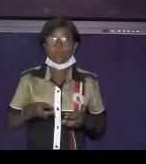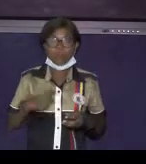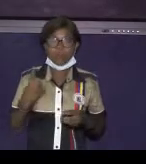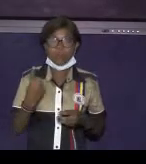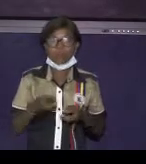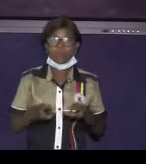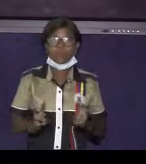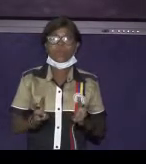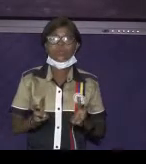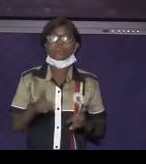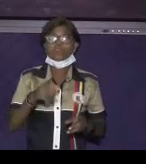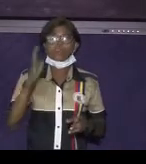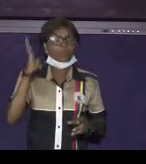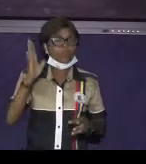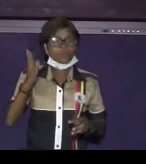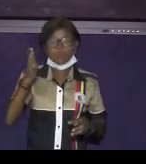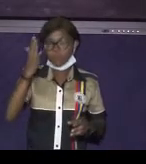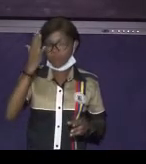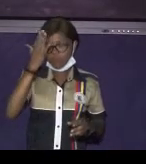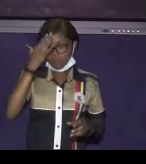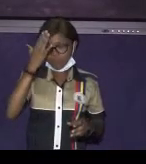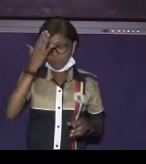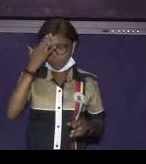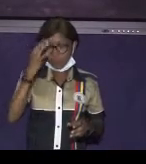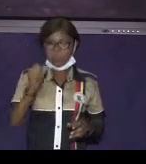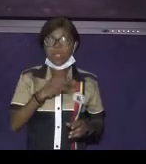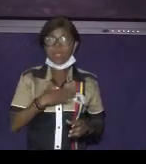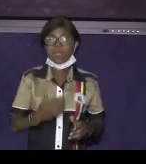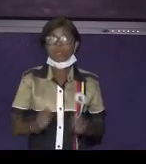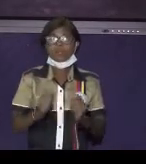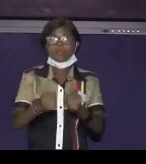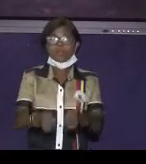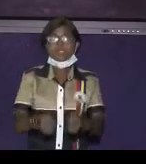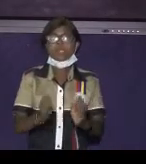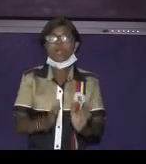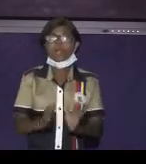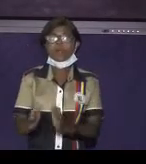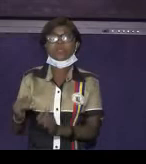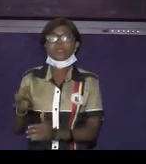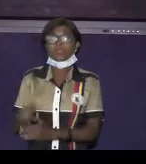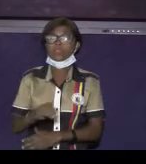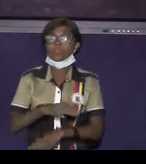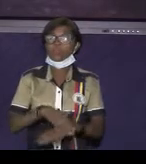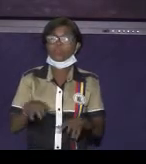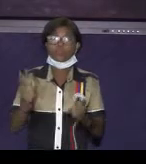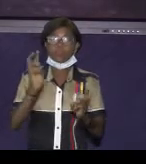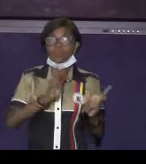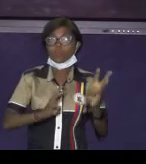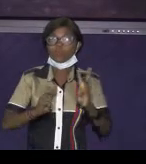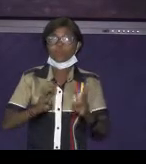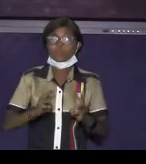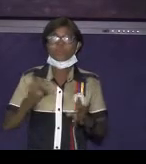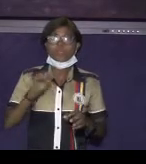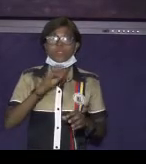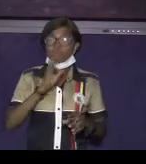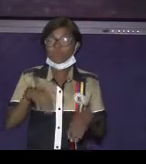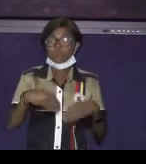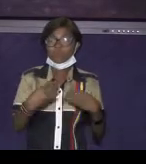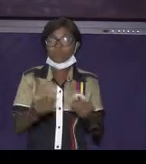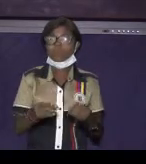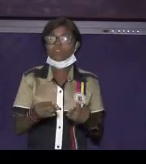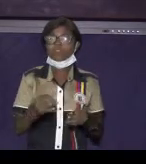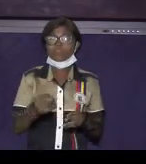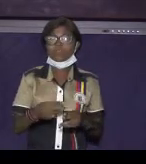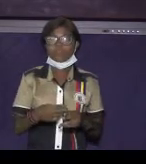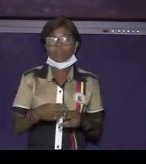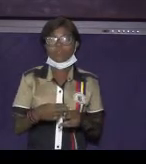be identified and rewarded accordingly. You will soon be rewarded, don't worry. Lagos